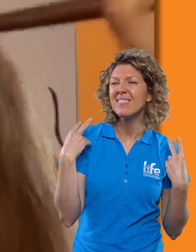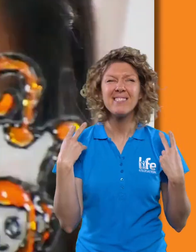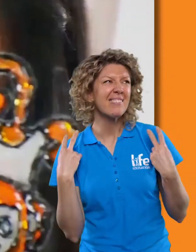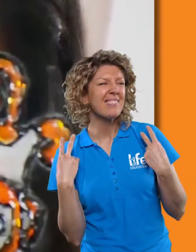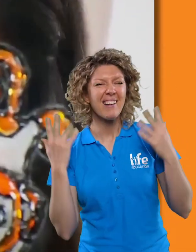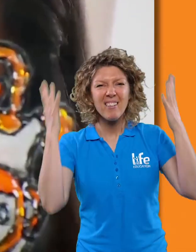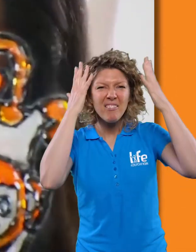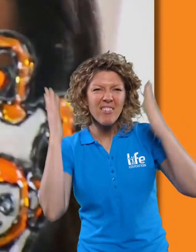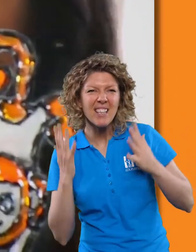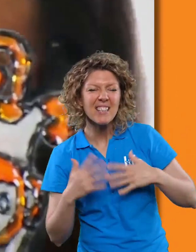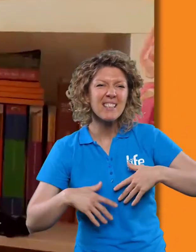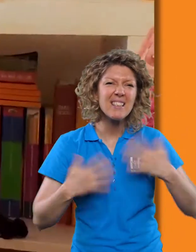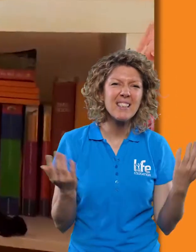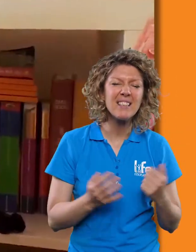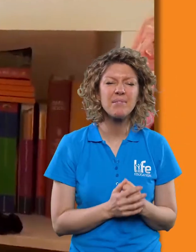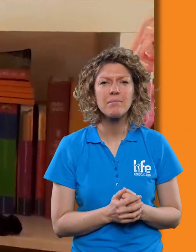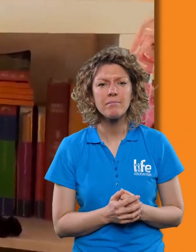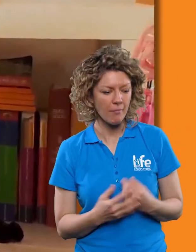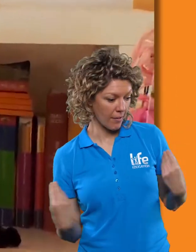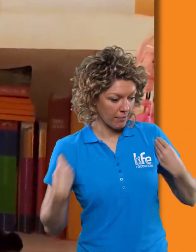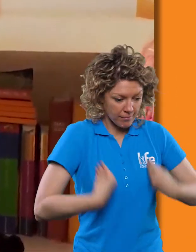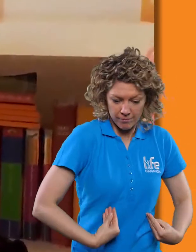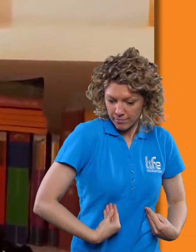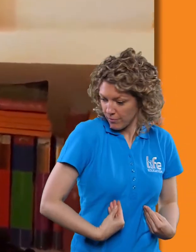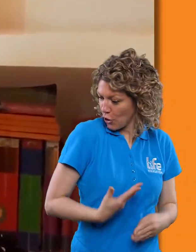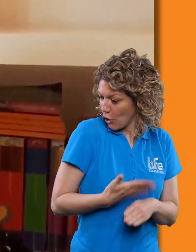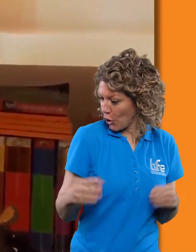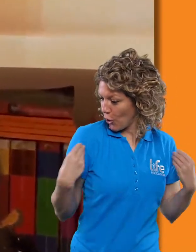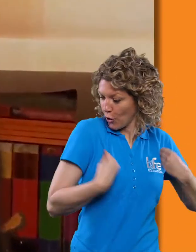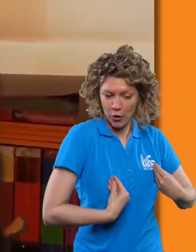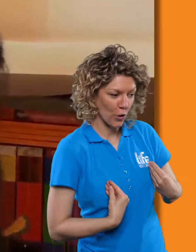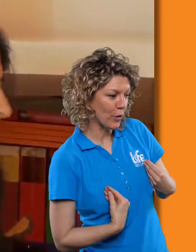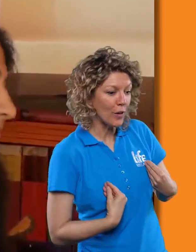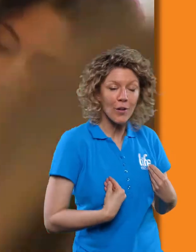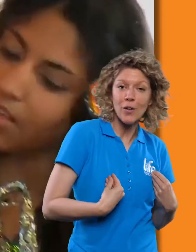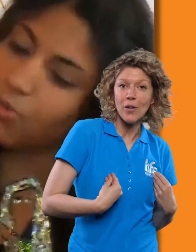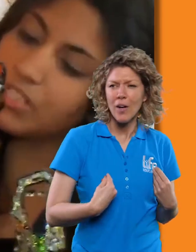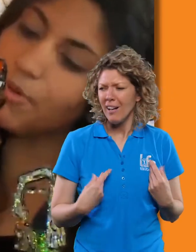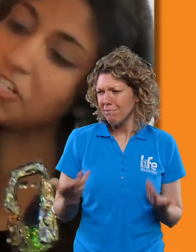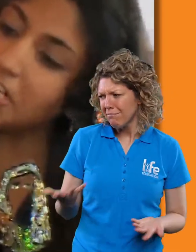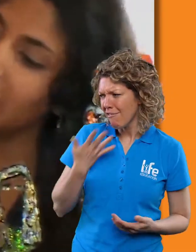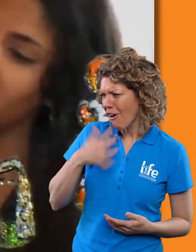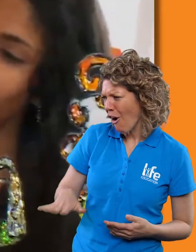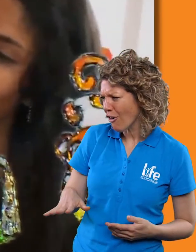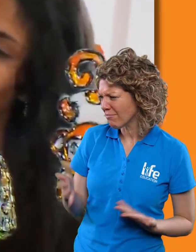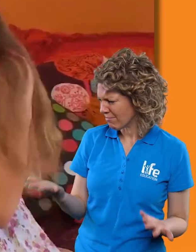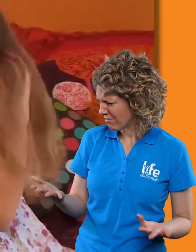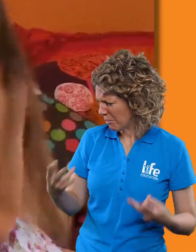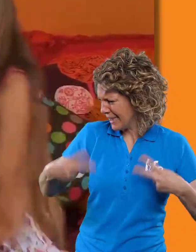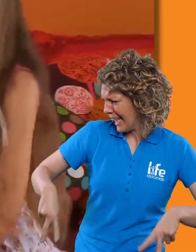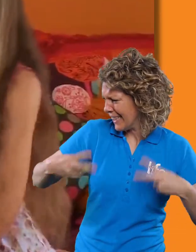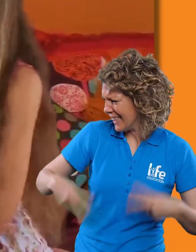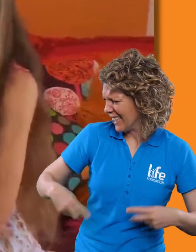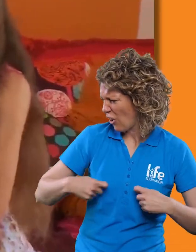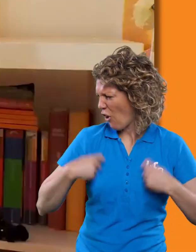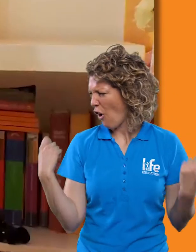frizzy. Hey, should I wear this jacket? I don't know, won't you be hot? We're gonna be dancing. Well, I suppose I could take it off if I had to. Can I